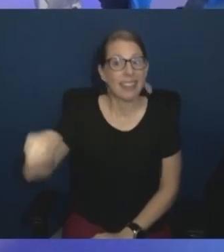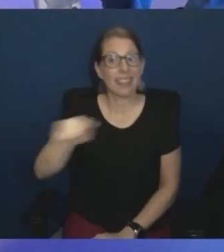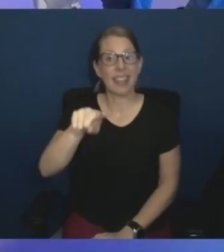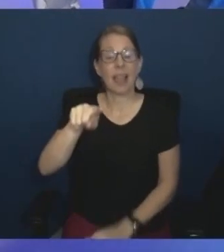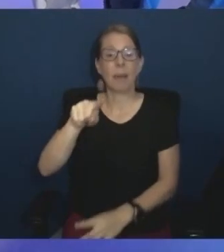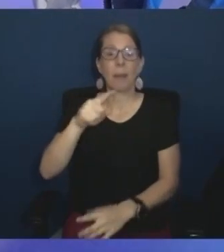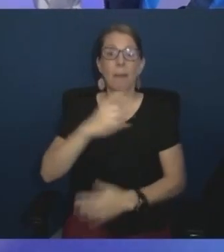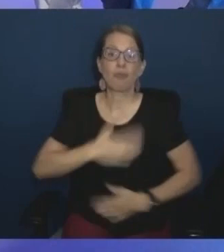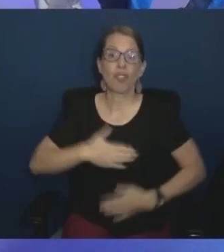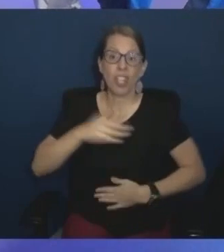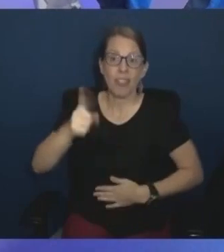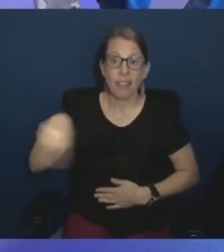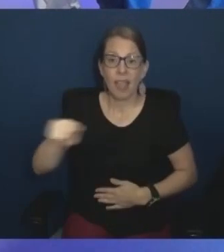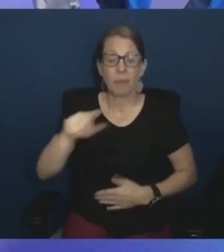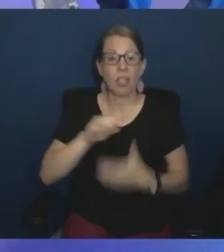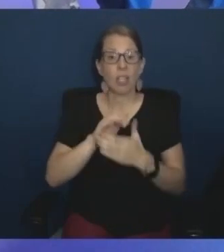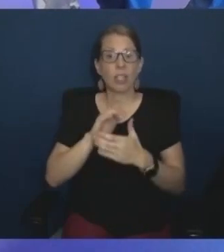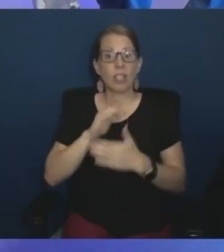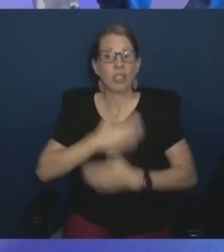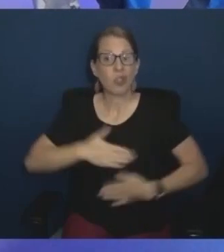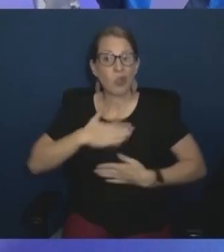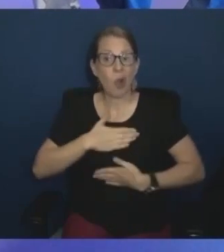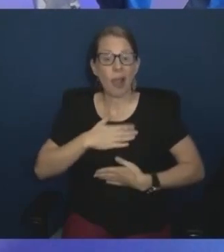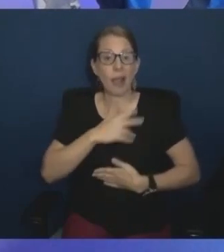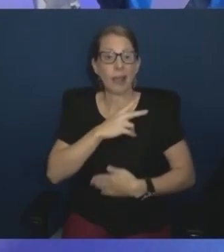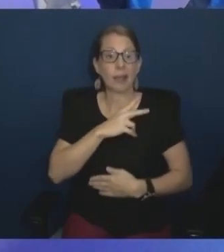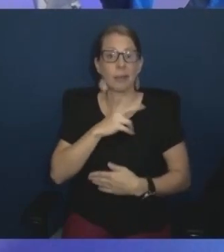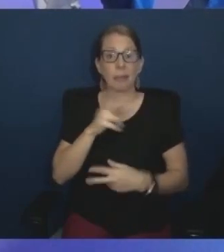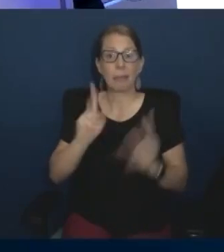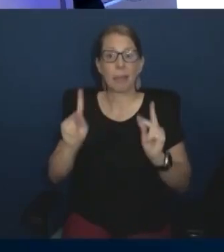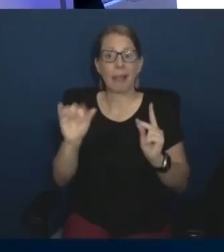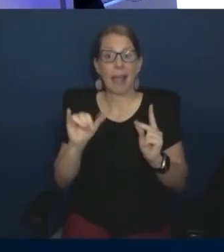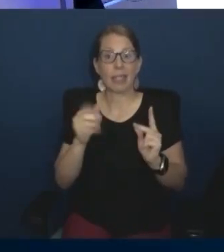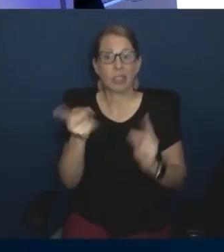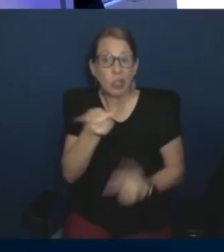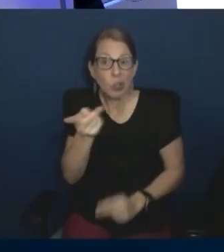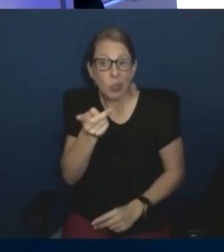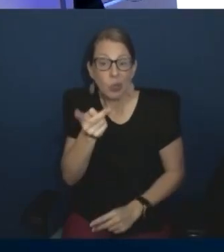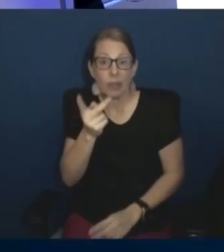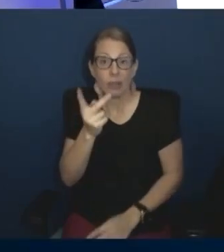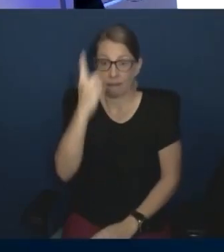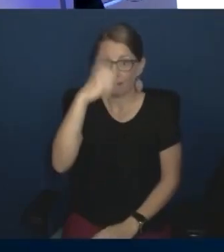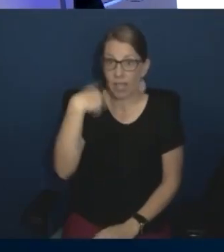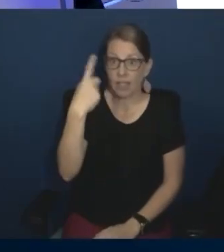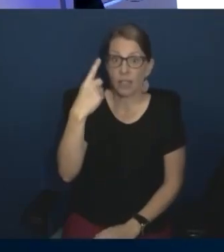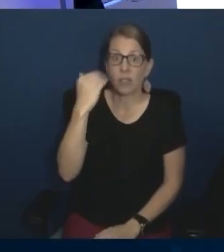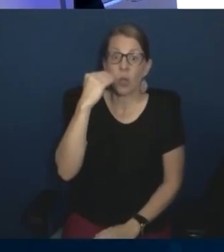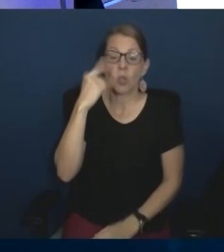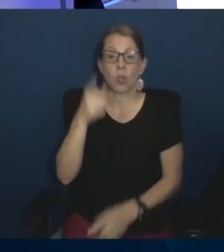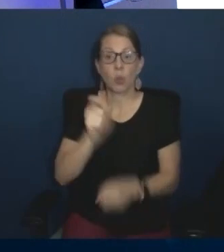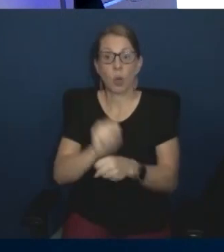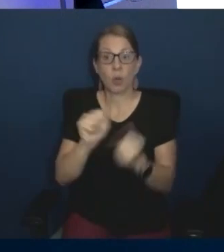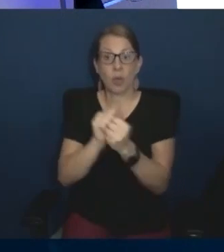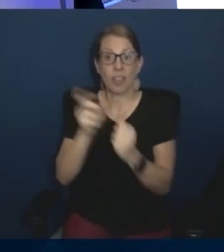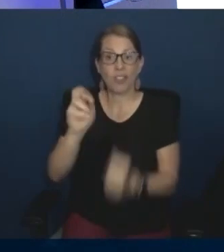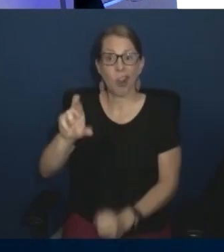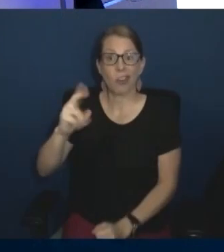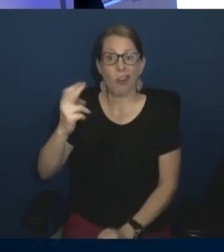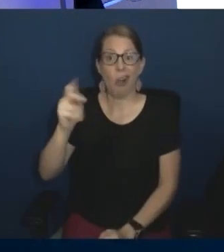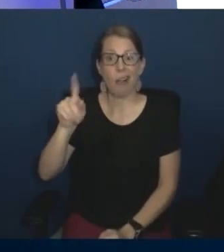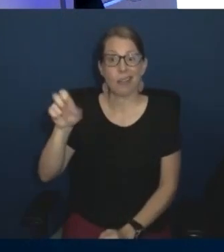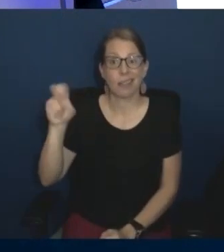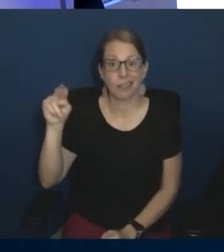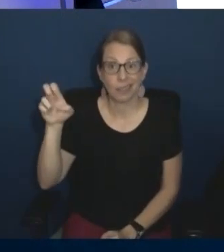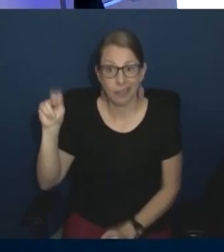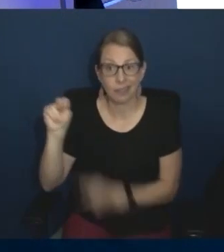folks like you on. I know Dr. Hawkinson feels the same way. It's so great to have the faces that I know you're working with Dr. Hawkinson up on the floors and seeing every day.